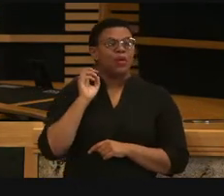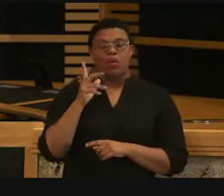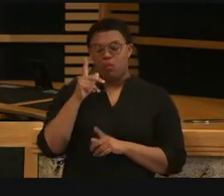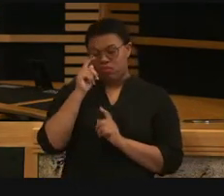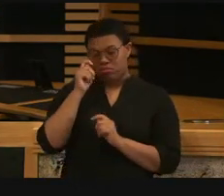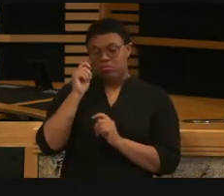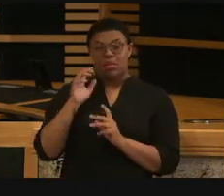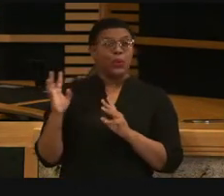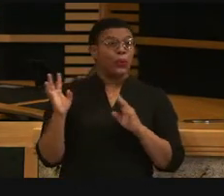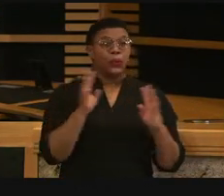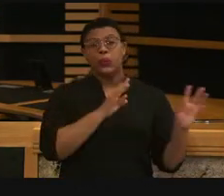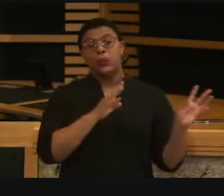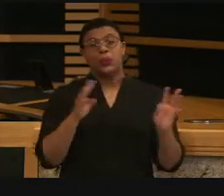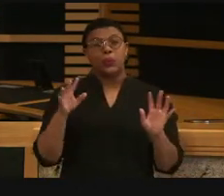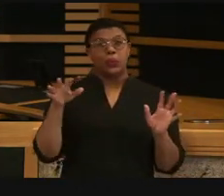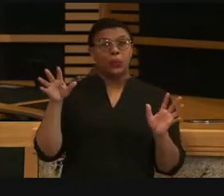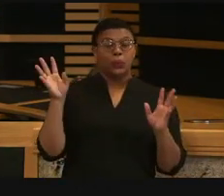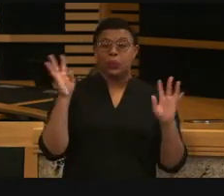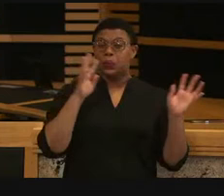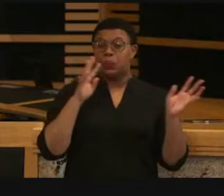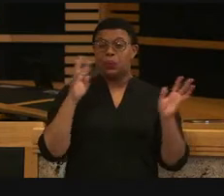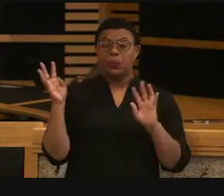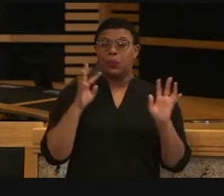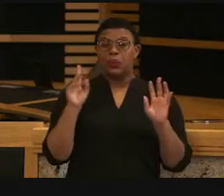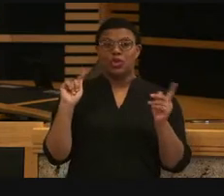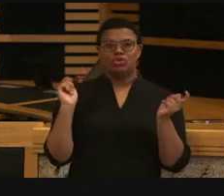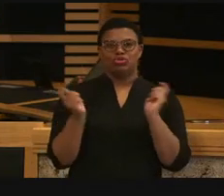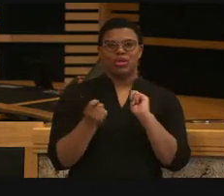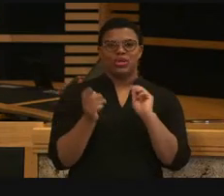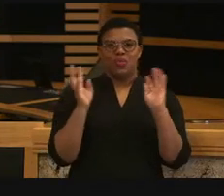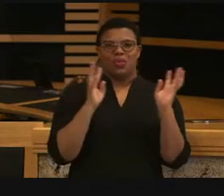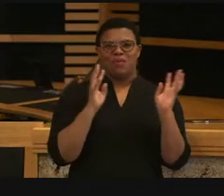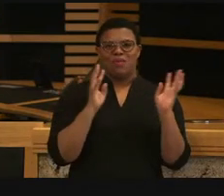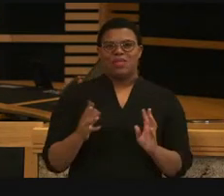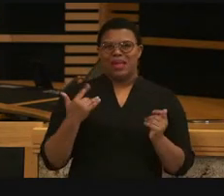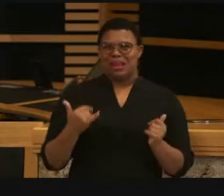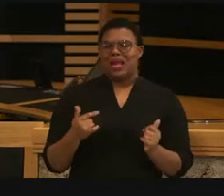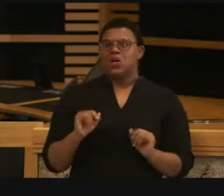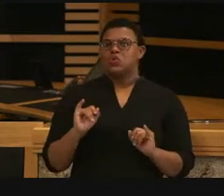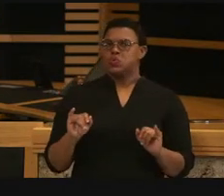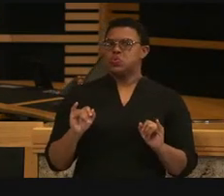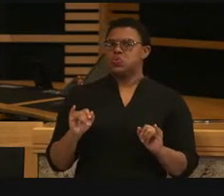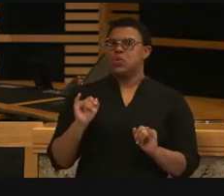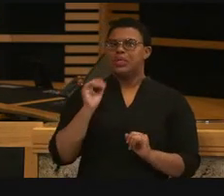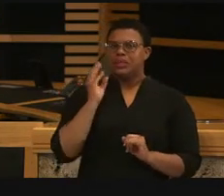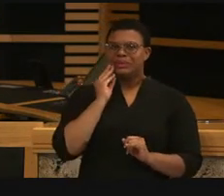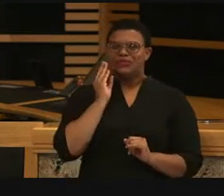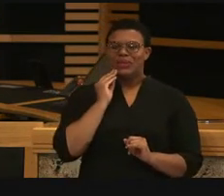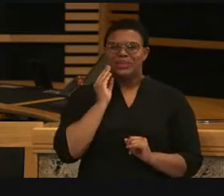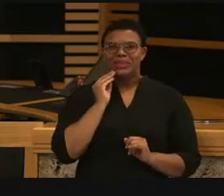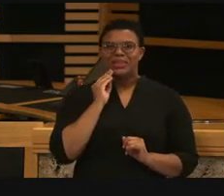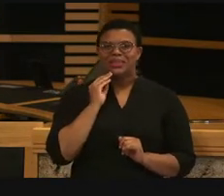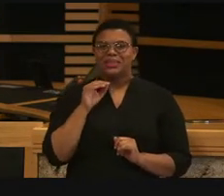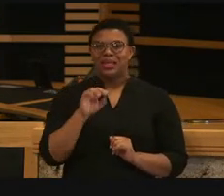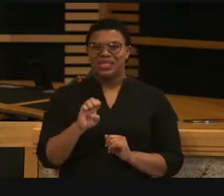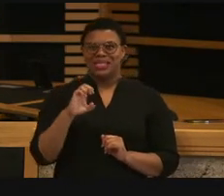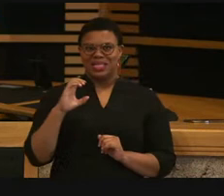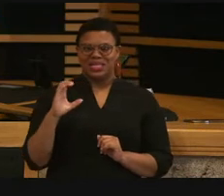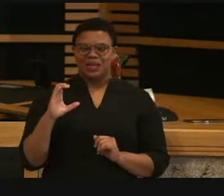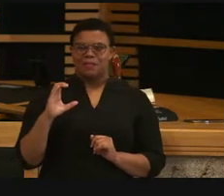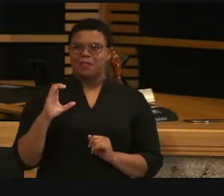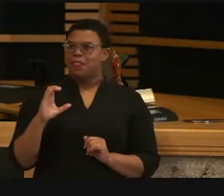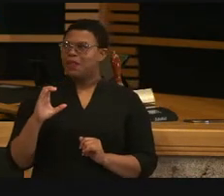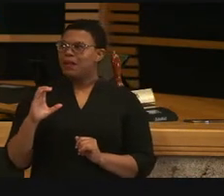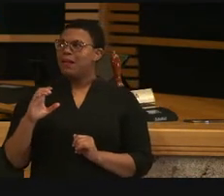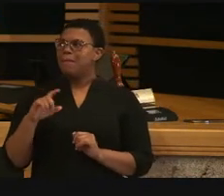is among the most significant development challenges facing the world today. The Eastern Cape, like many